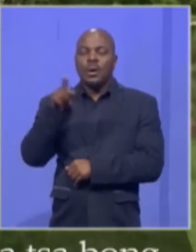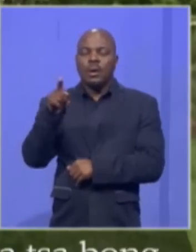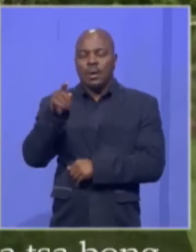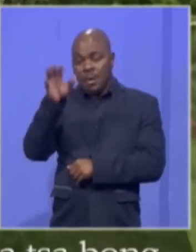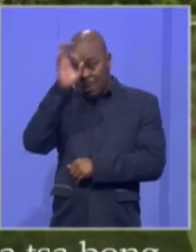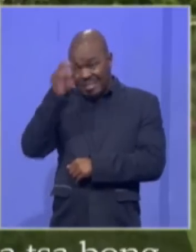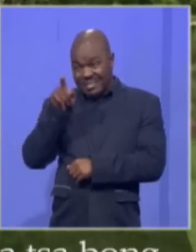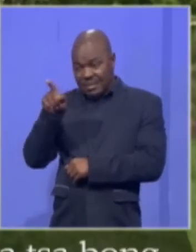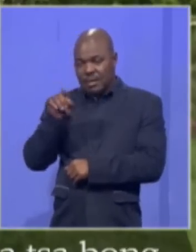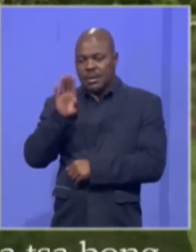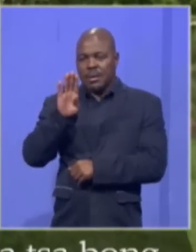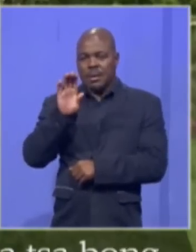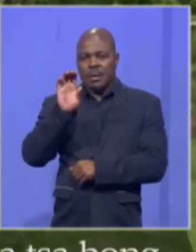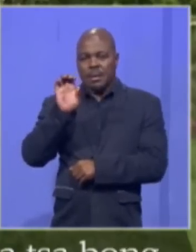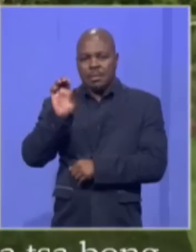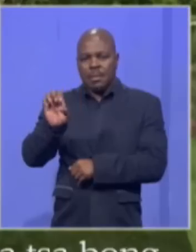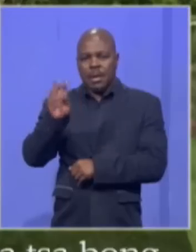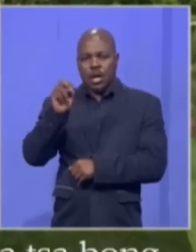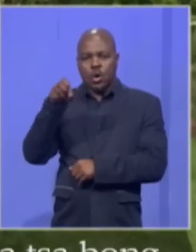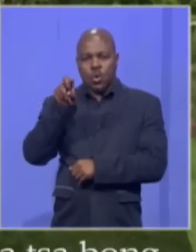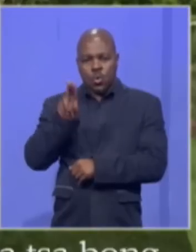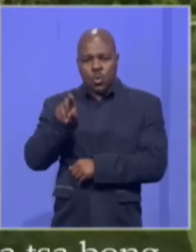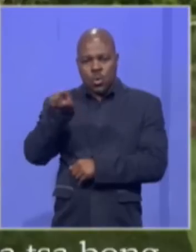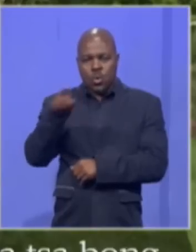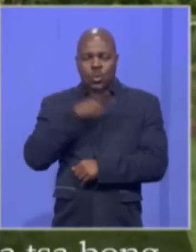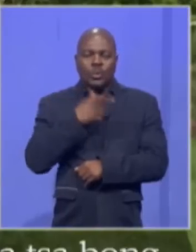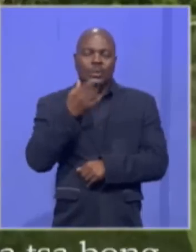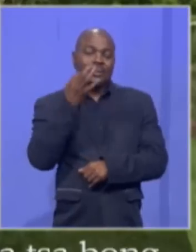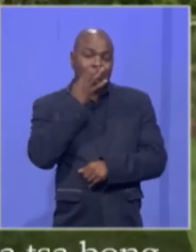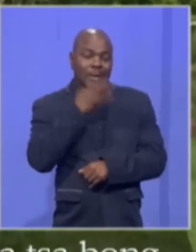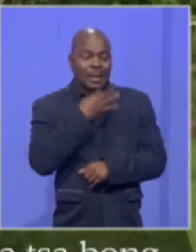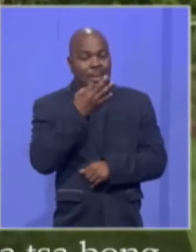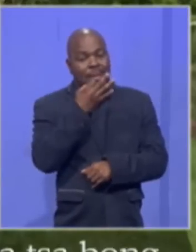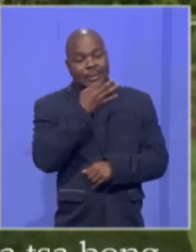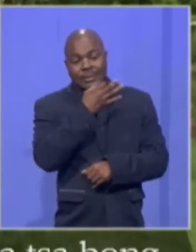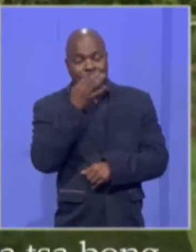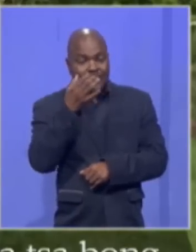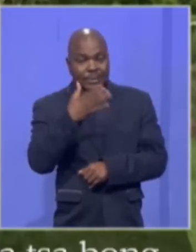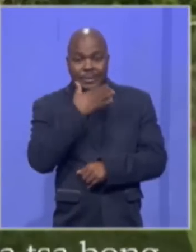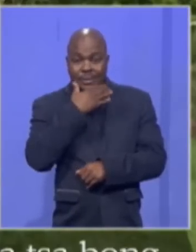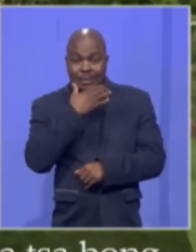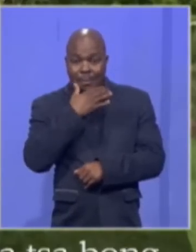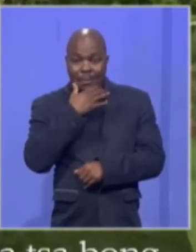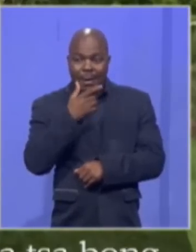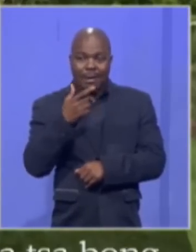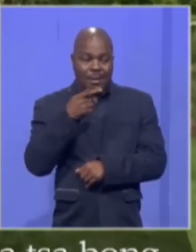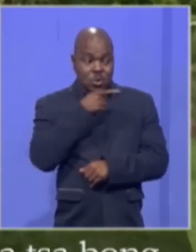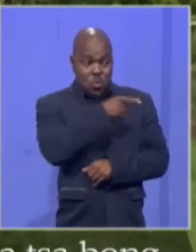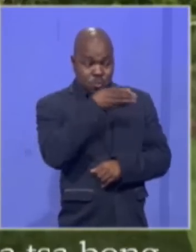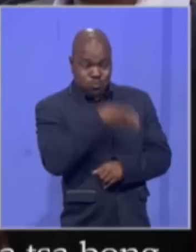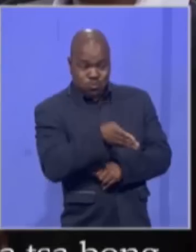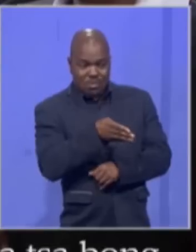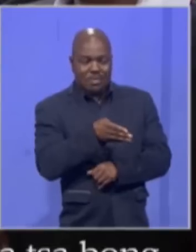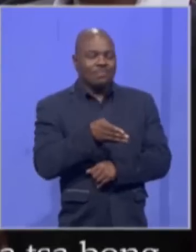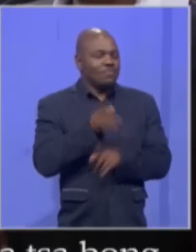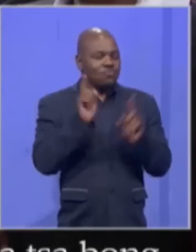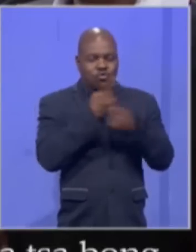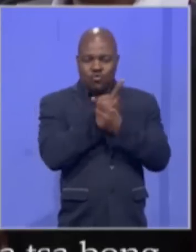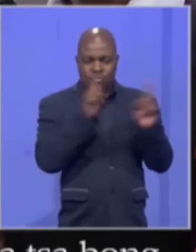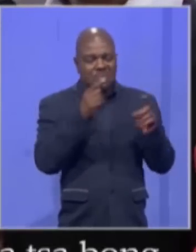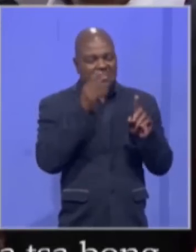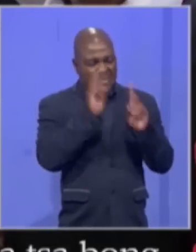me that on December we will not be we will not be celebrating any Christmas. Mokgatlo